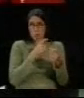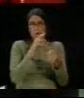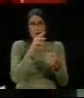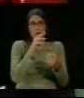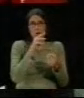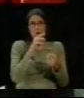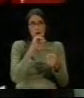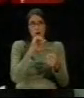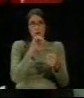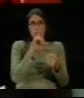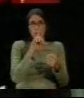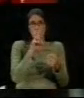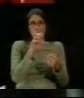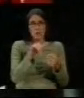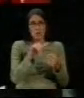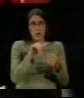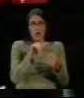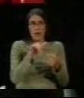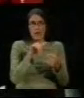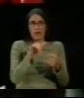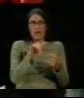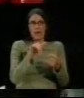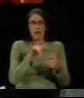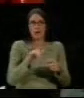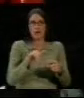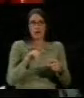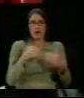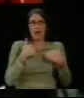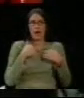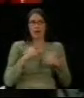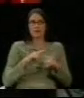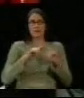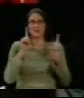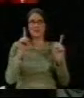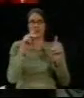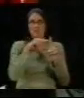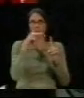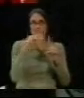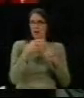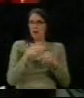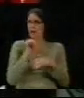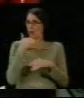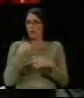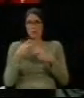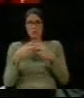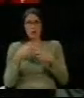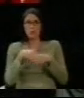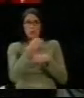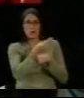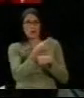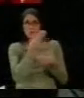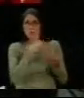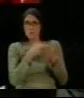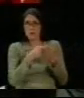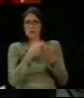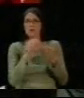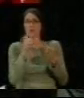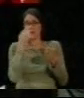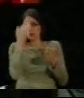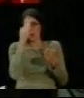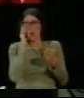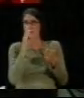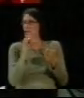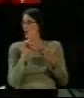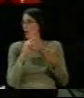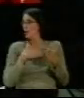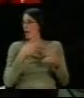Midway takes on a whole new viewpoint right now. Well, I mean, I don't have a problem with giving you the money as long as we know we're going to do it.